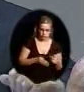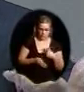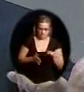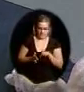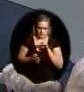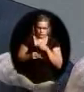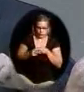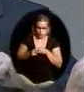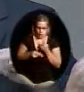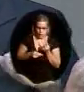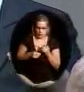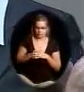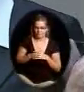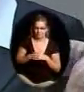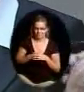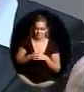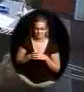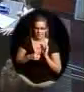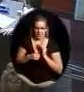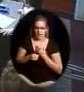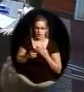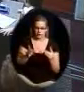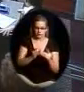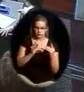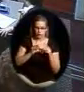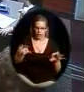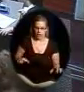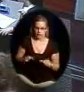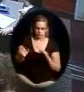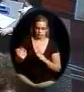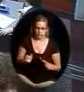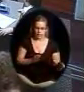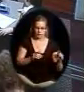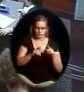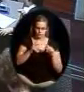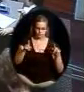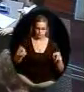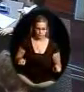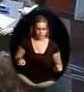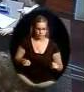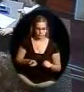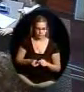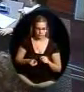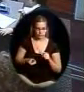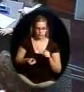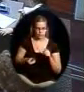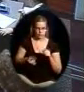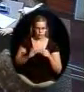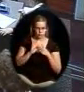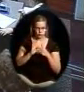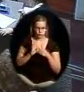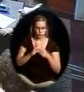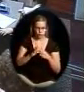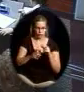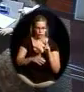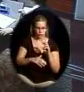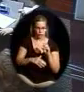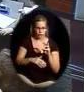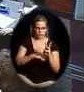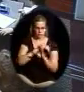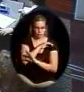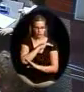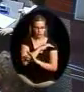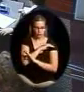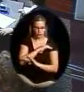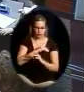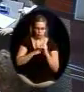one. Our district active planning template was unveiled in the fall of 2006, and as you